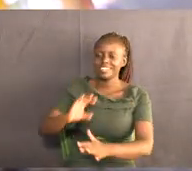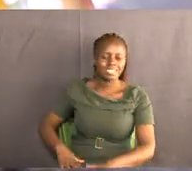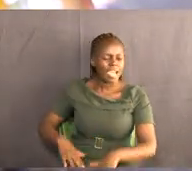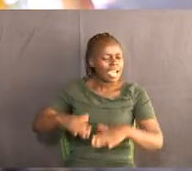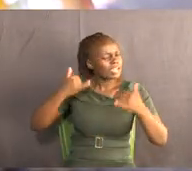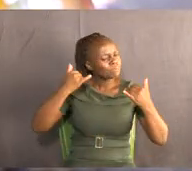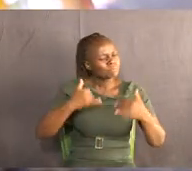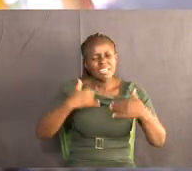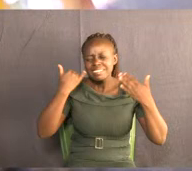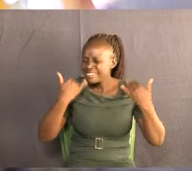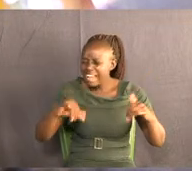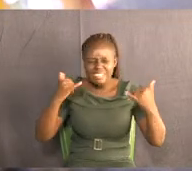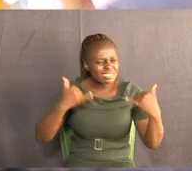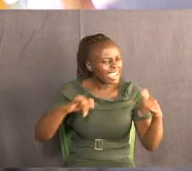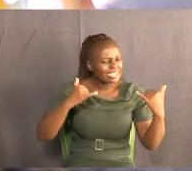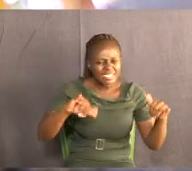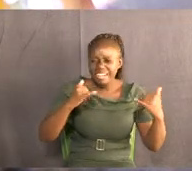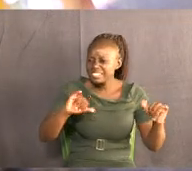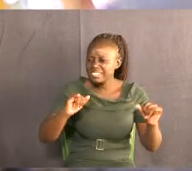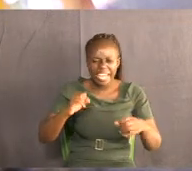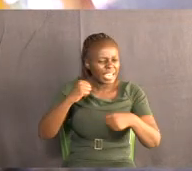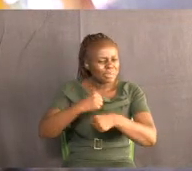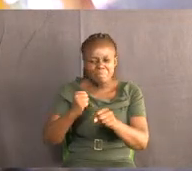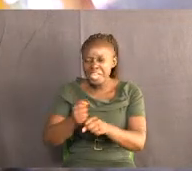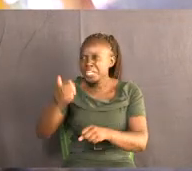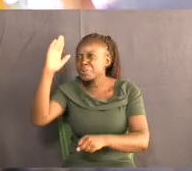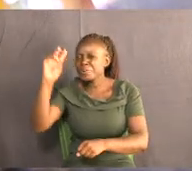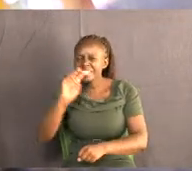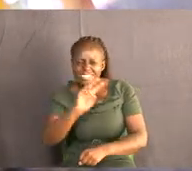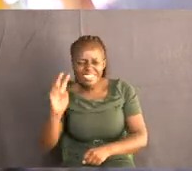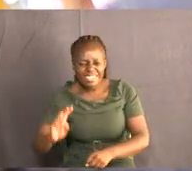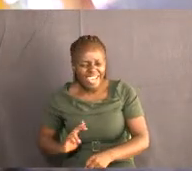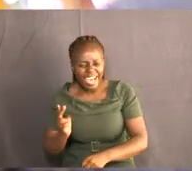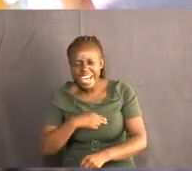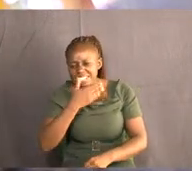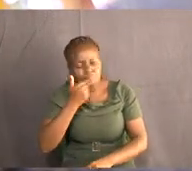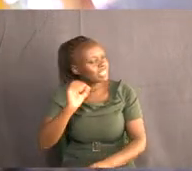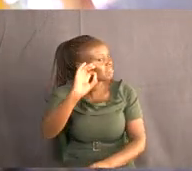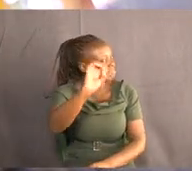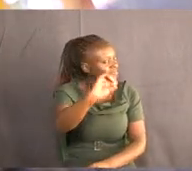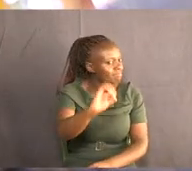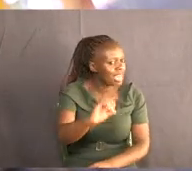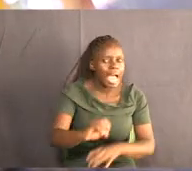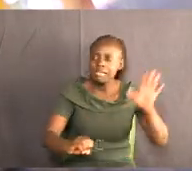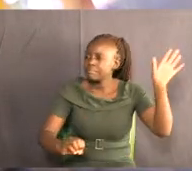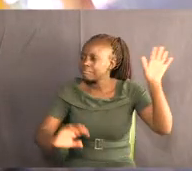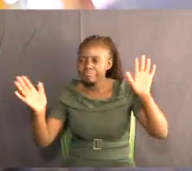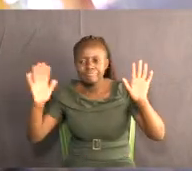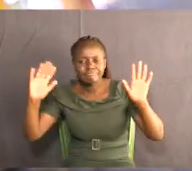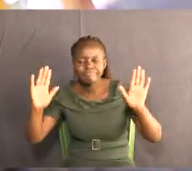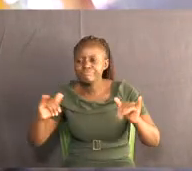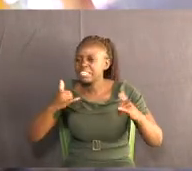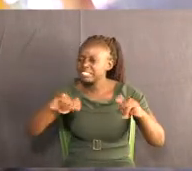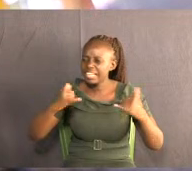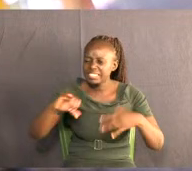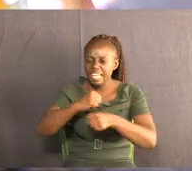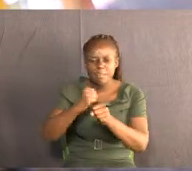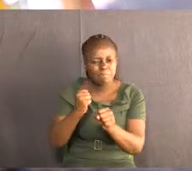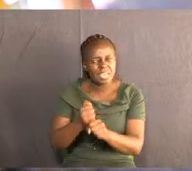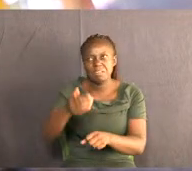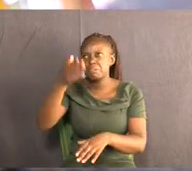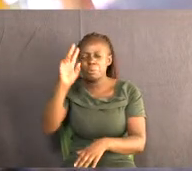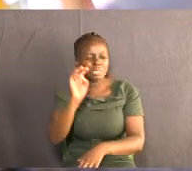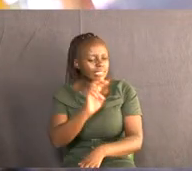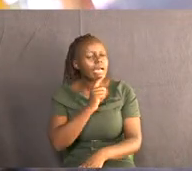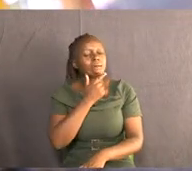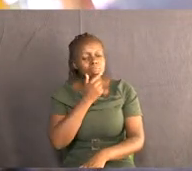and, you know, make God see us as better Christians or raise our hands and try and make God